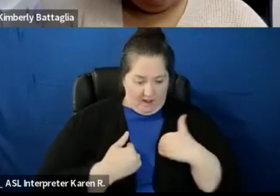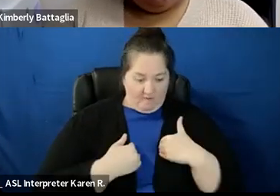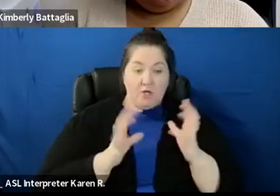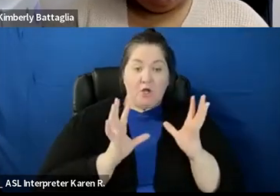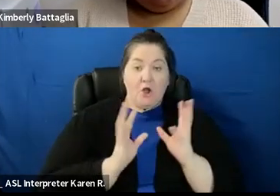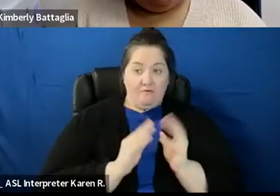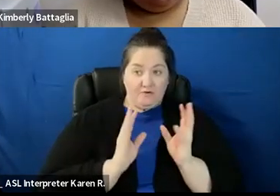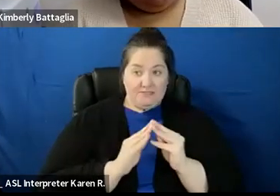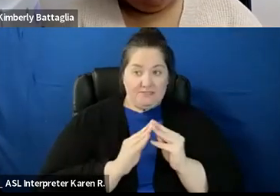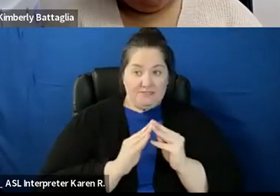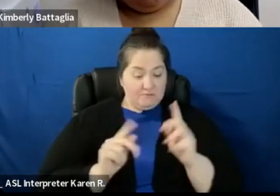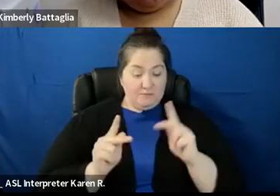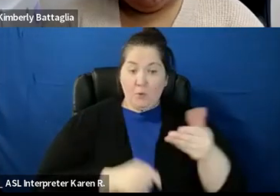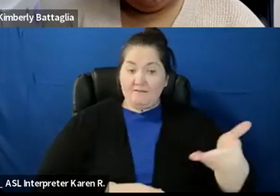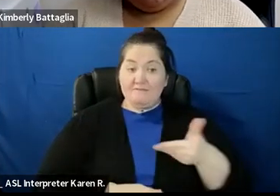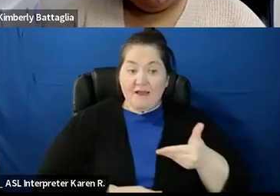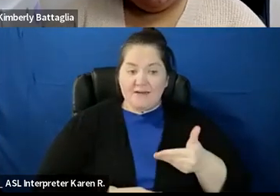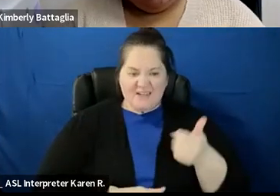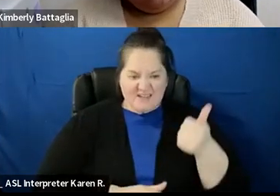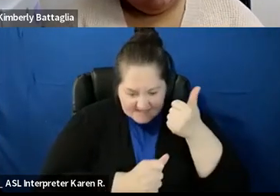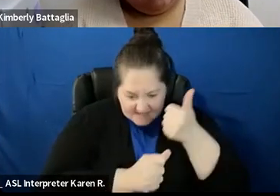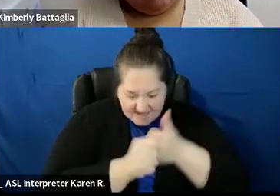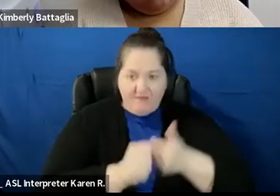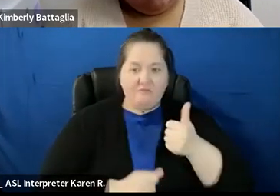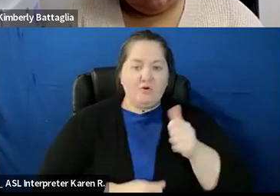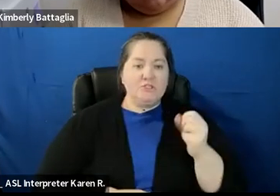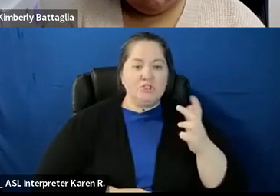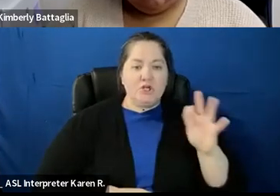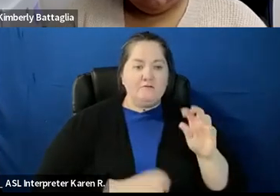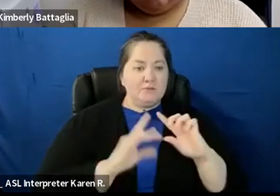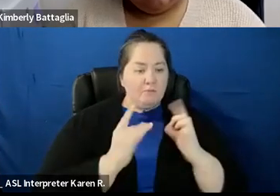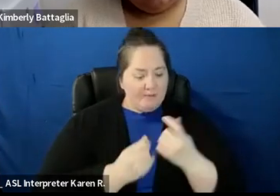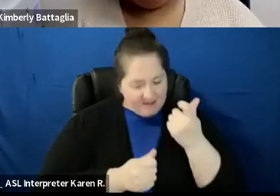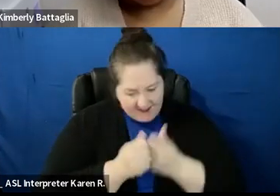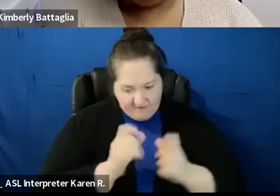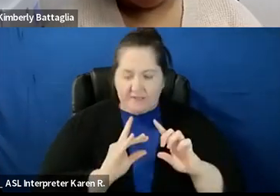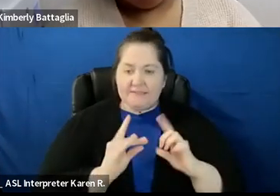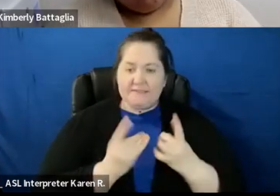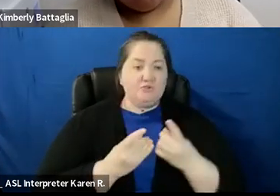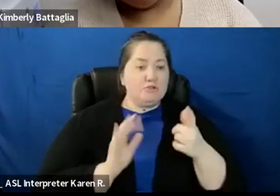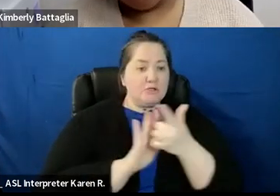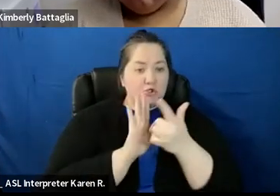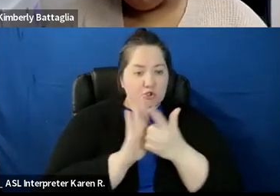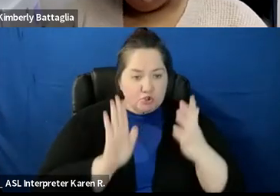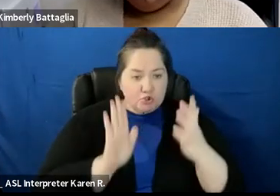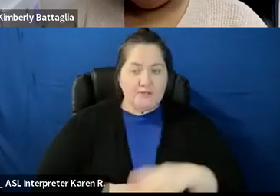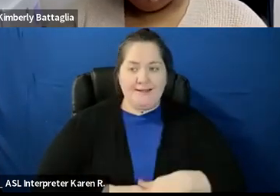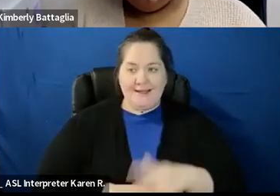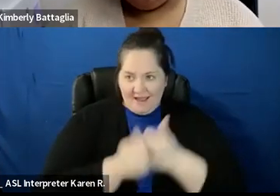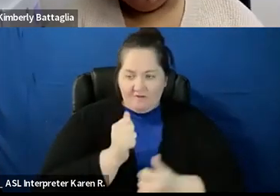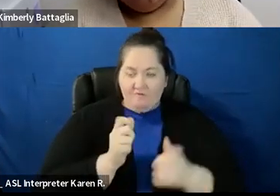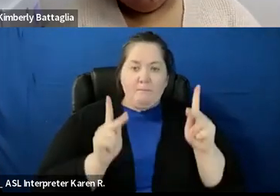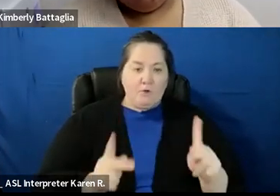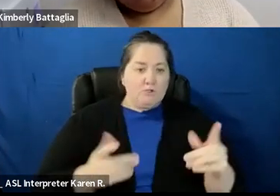the first people I invited was every sheriff's department, every district attorney, every single person who